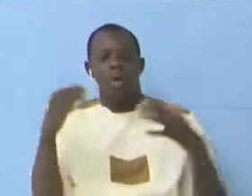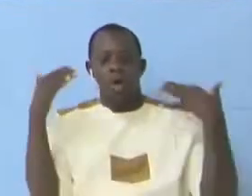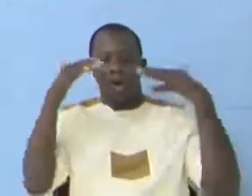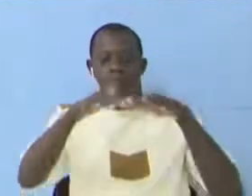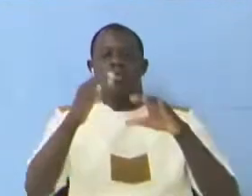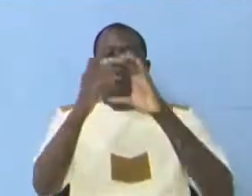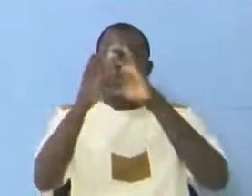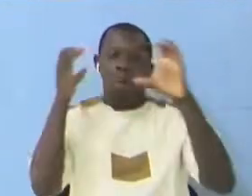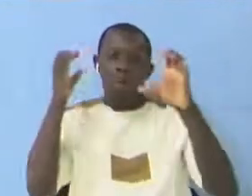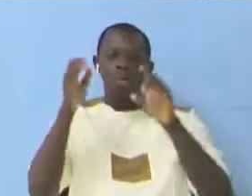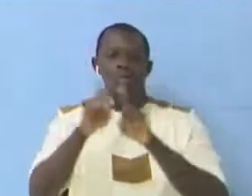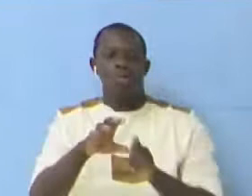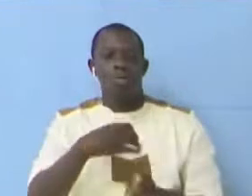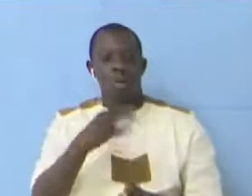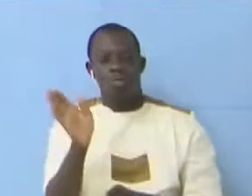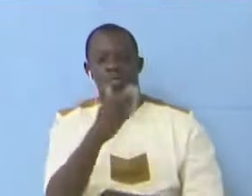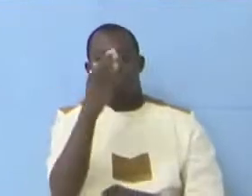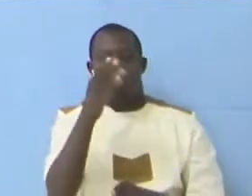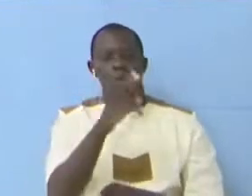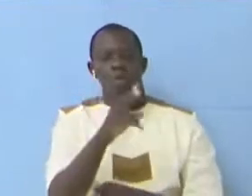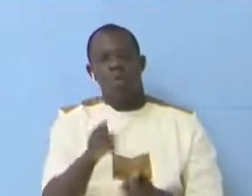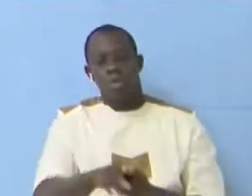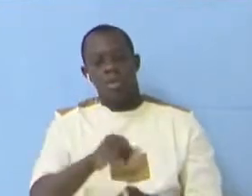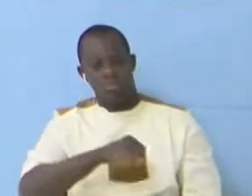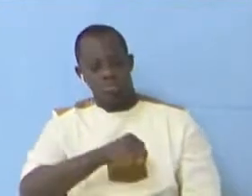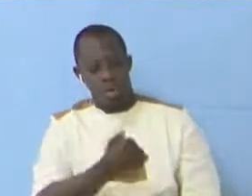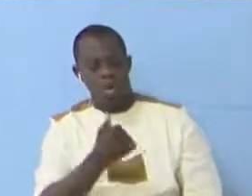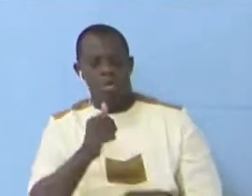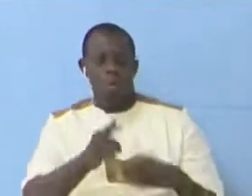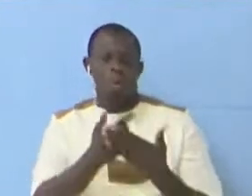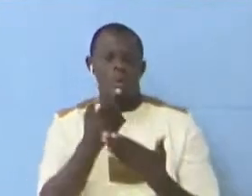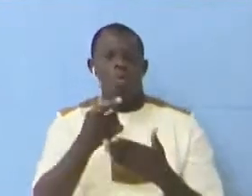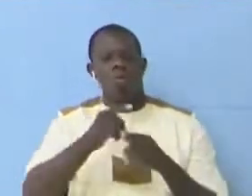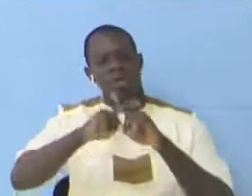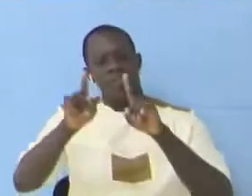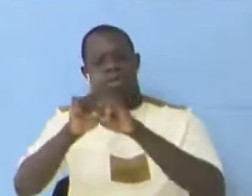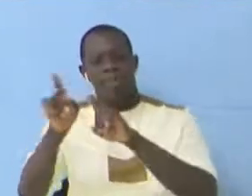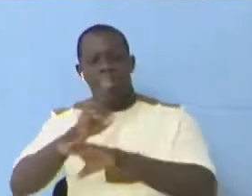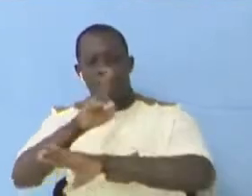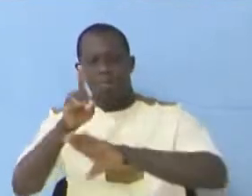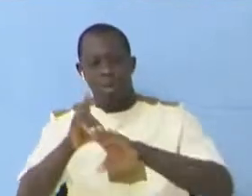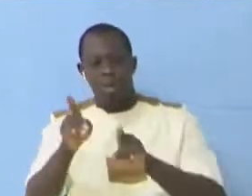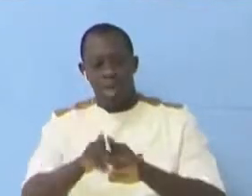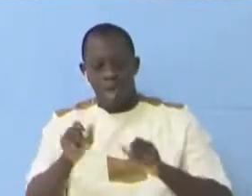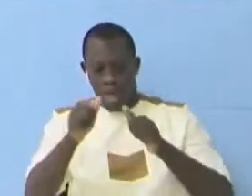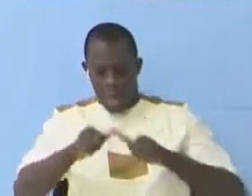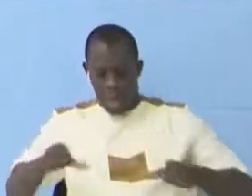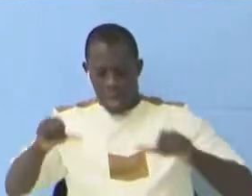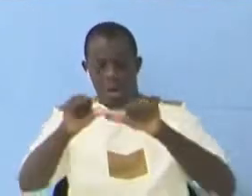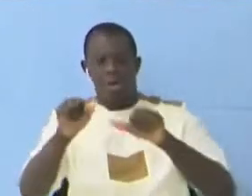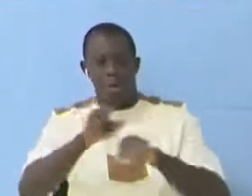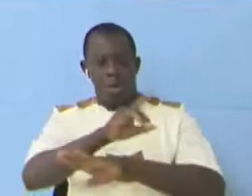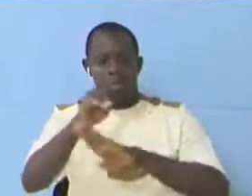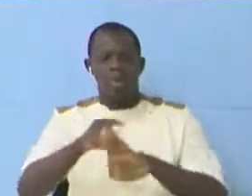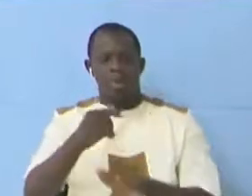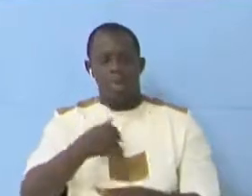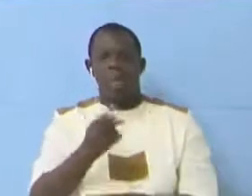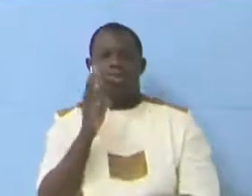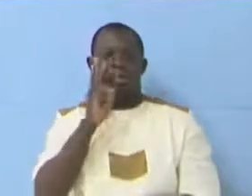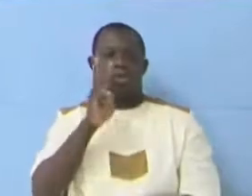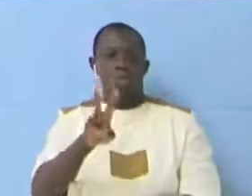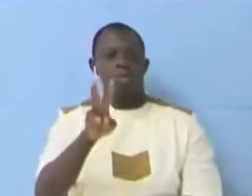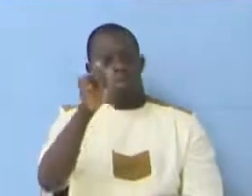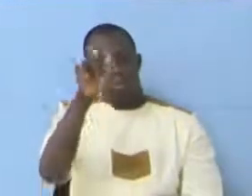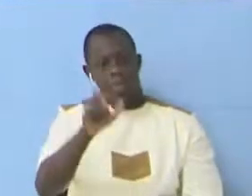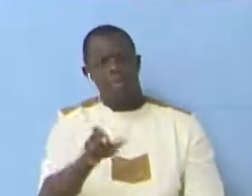I think going to the toilet or so. It was just around that corridor that I saw him. jamono boobu maa ko gis ci corridor bi rek jógee ko ci conference hall bi